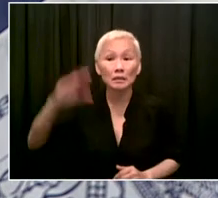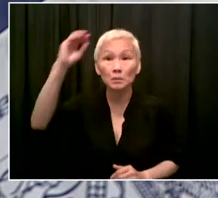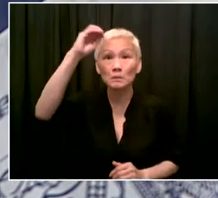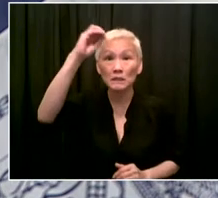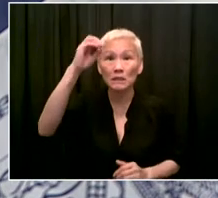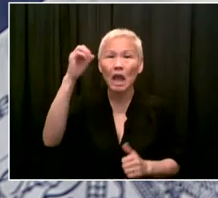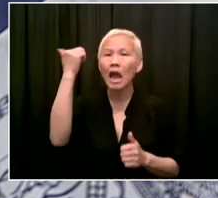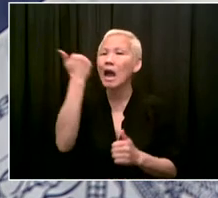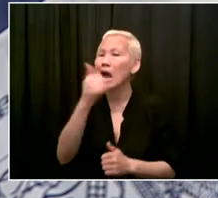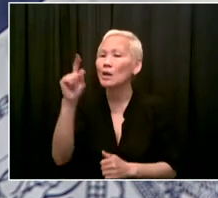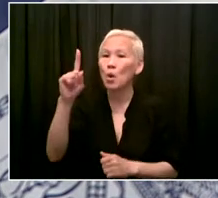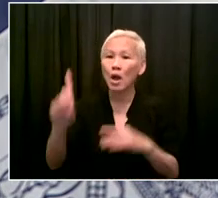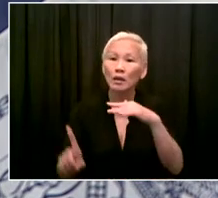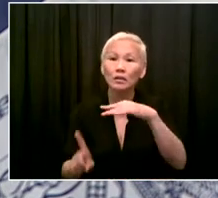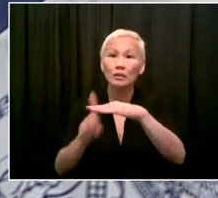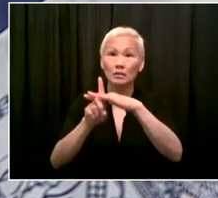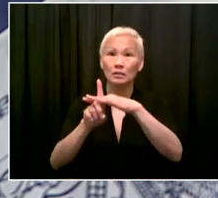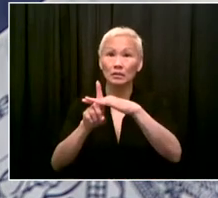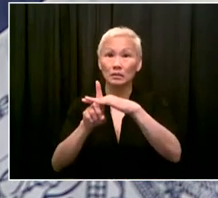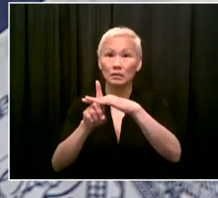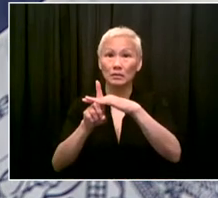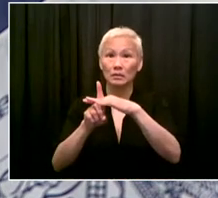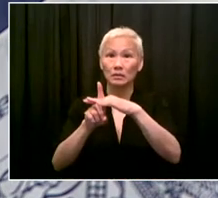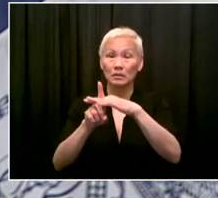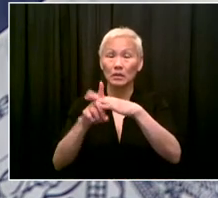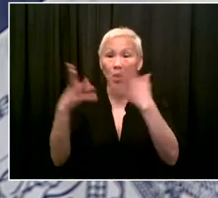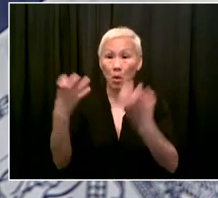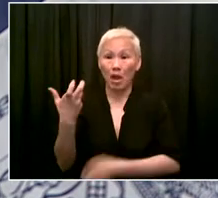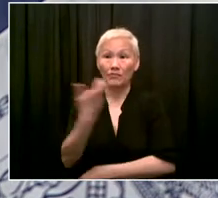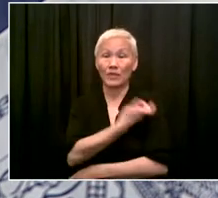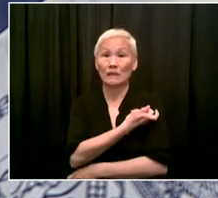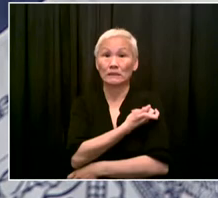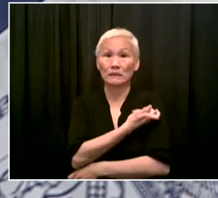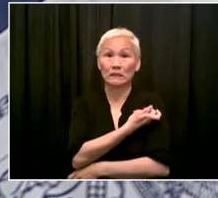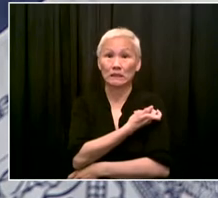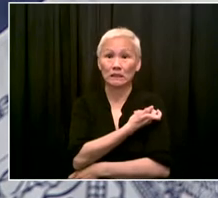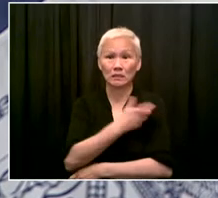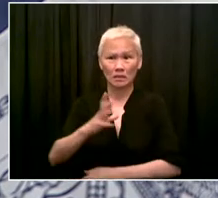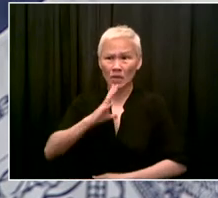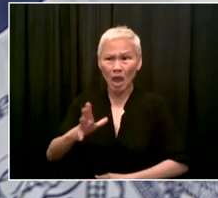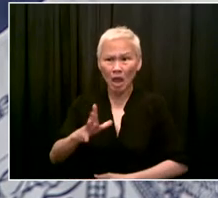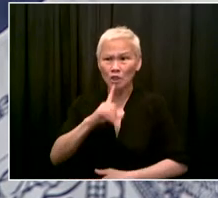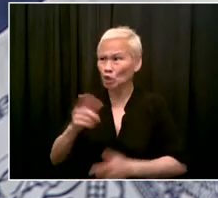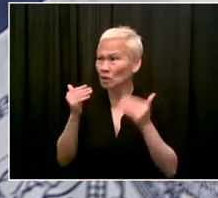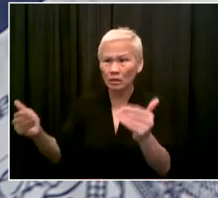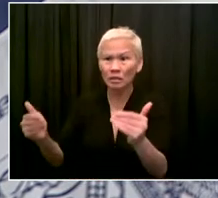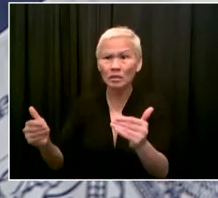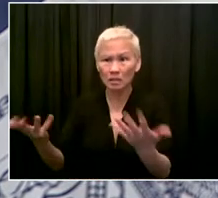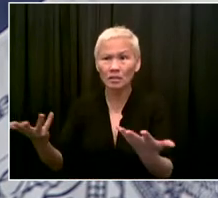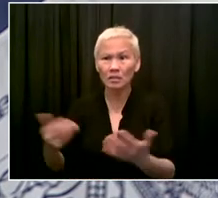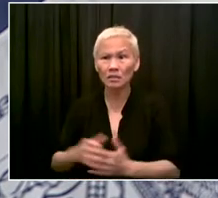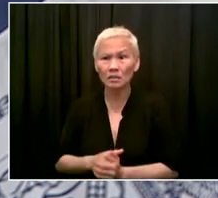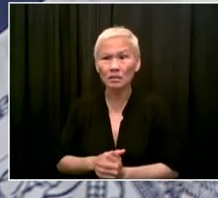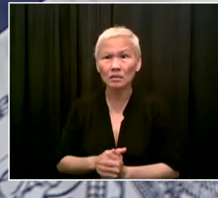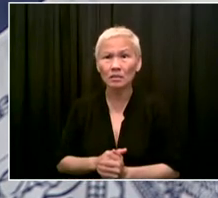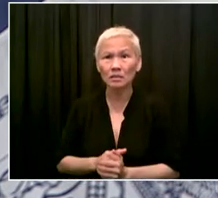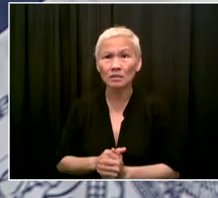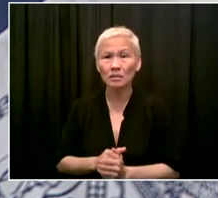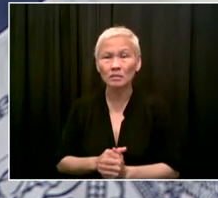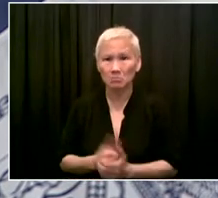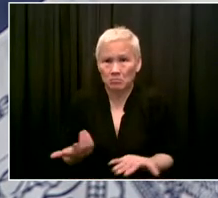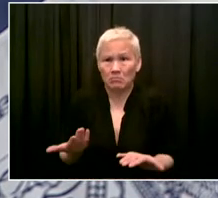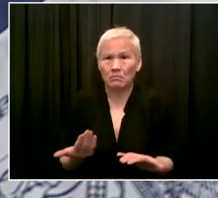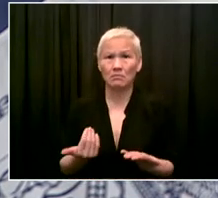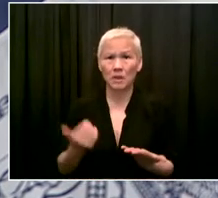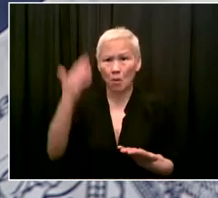the city's interest, the country's interest, the globe's interest. I don't imagine a scenario, and maybe I'm missing something, where people travel all the